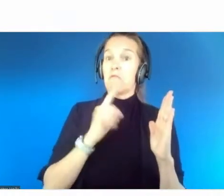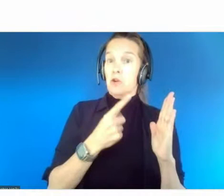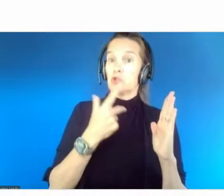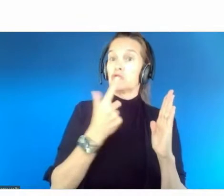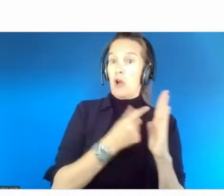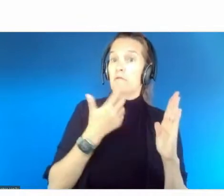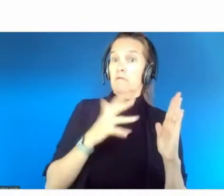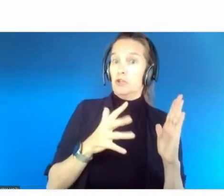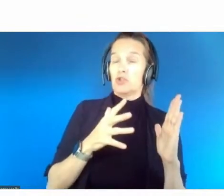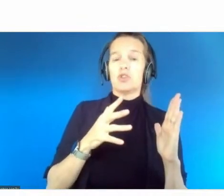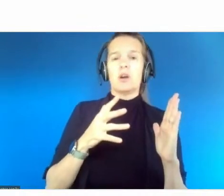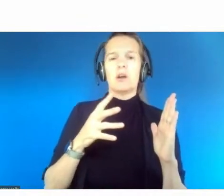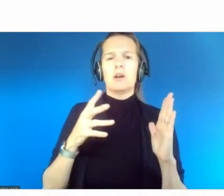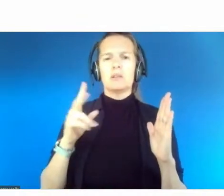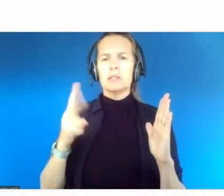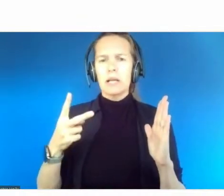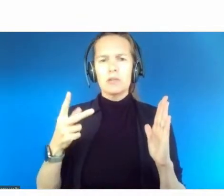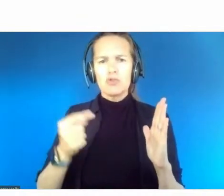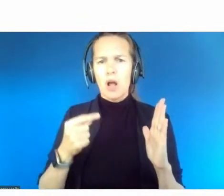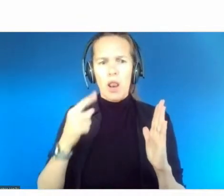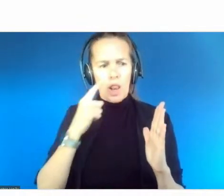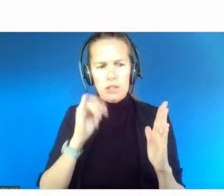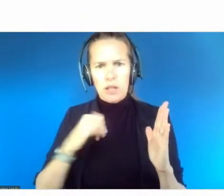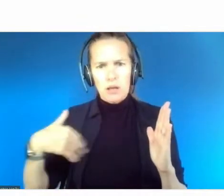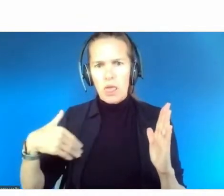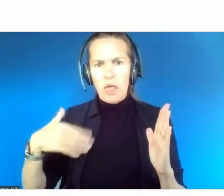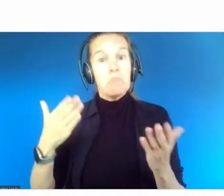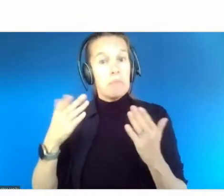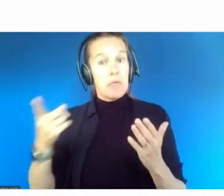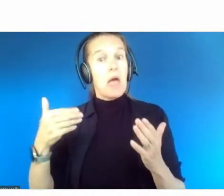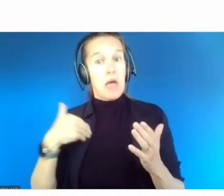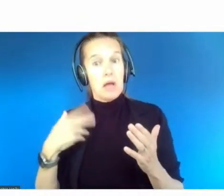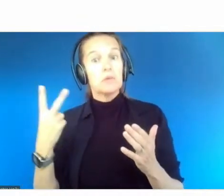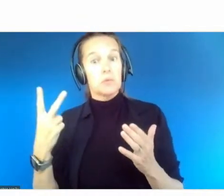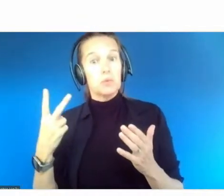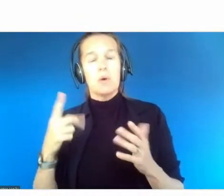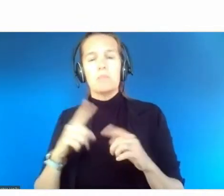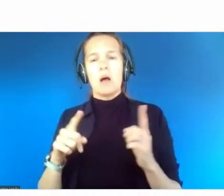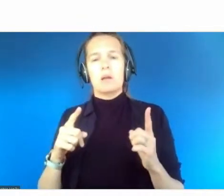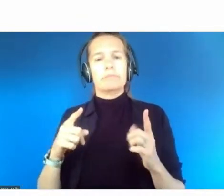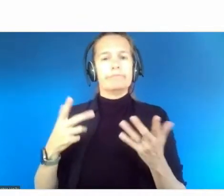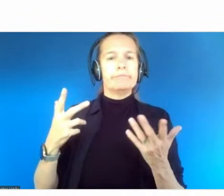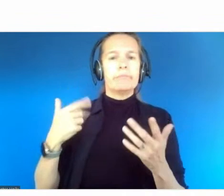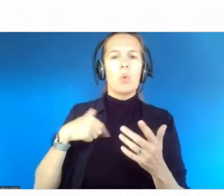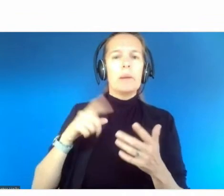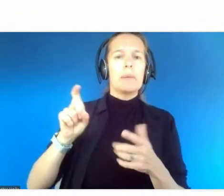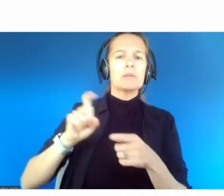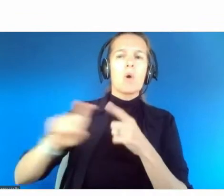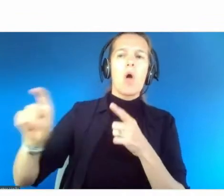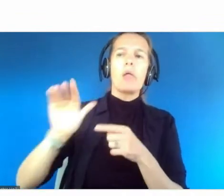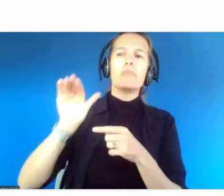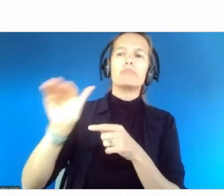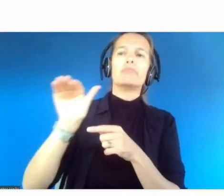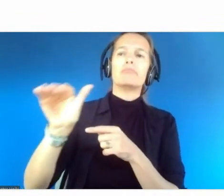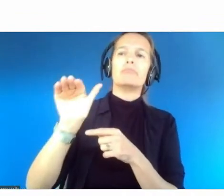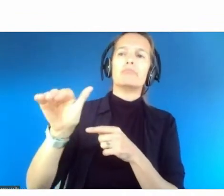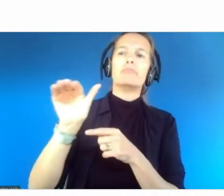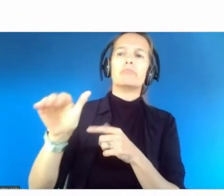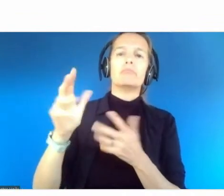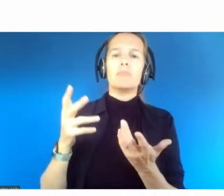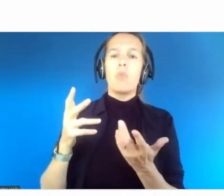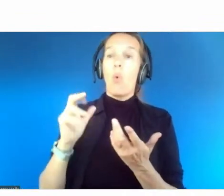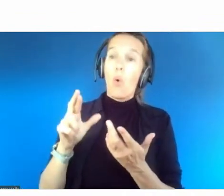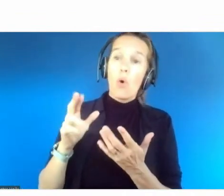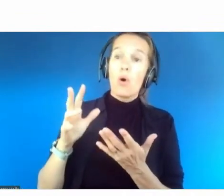vaccinations. They really need 2 doses for protection from Delta, but these calls will be a reminder or an opportunity to